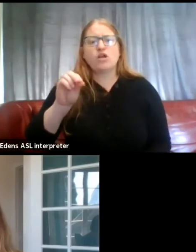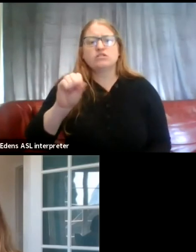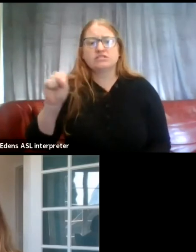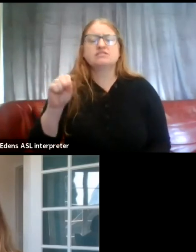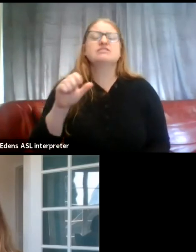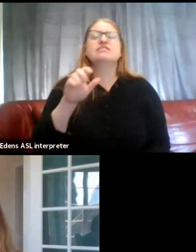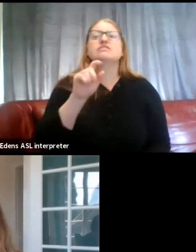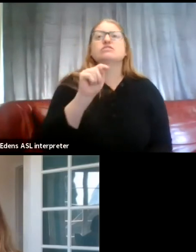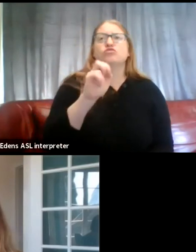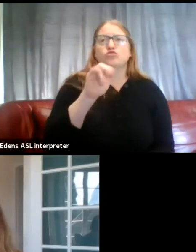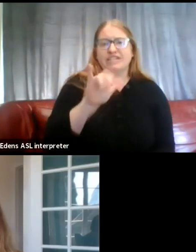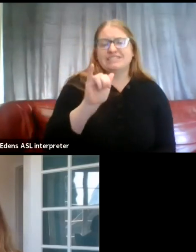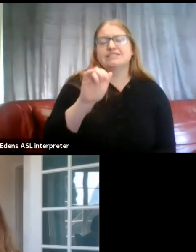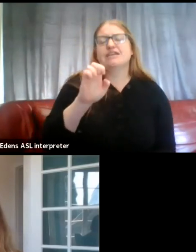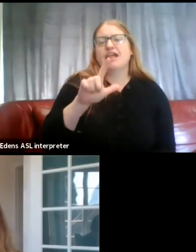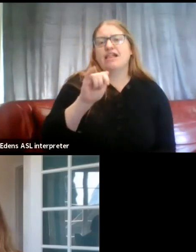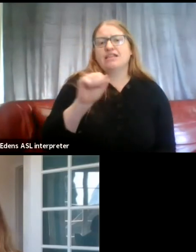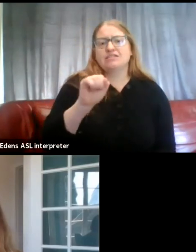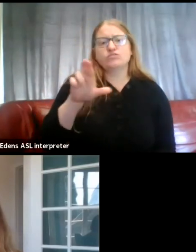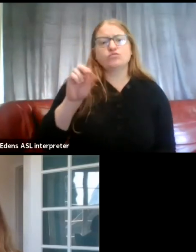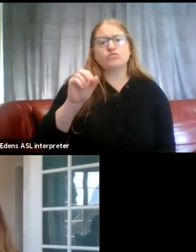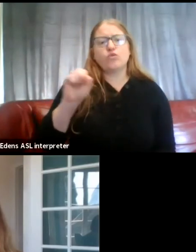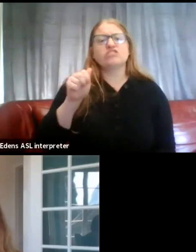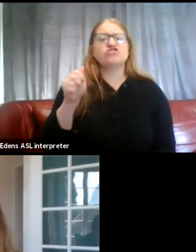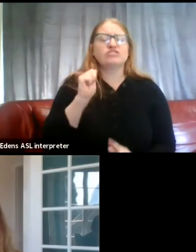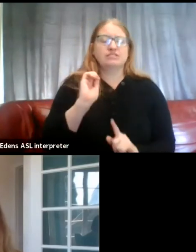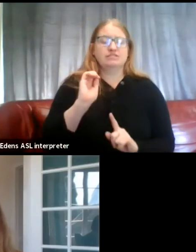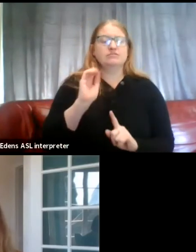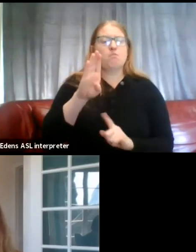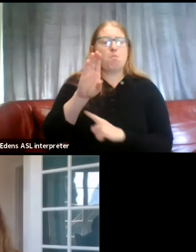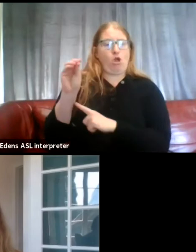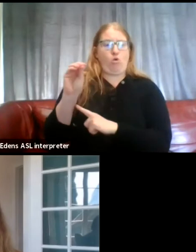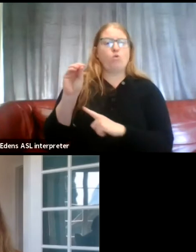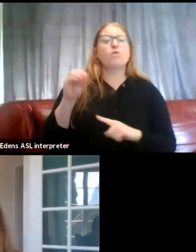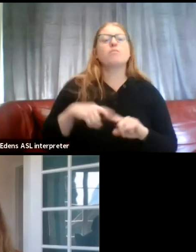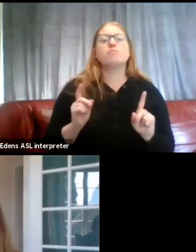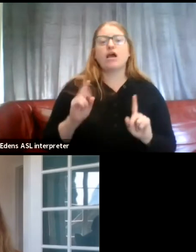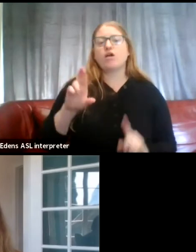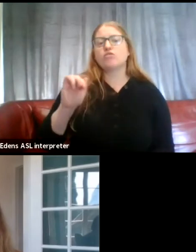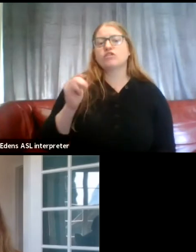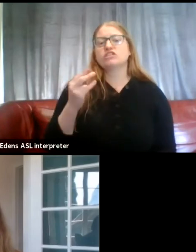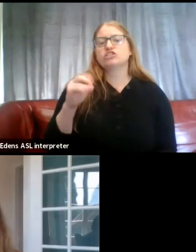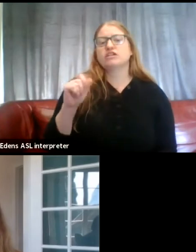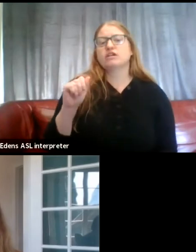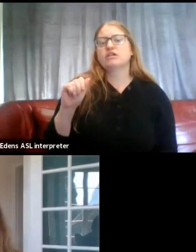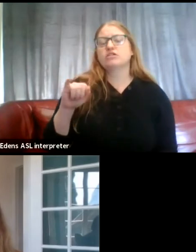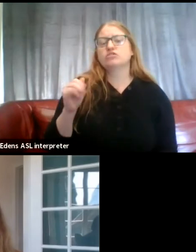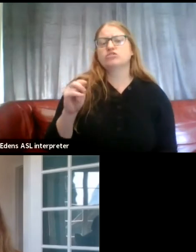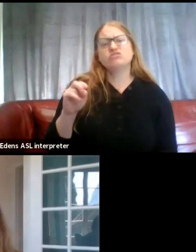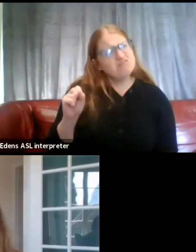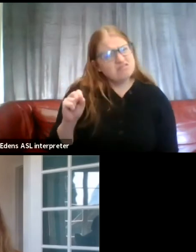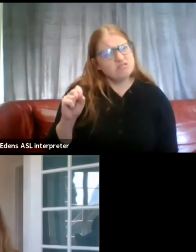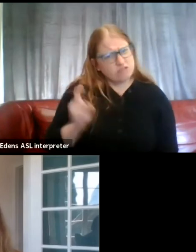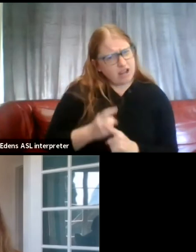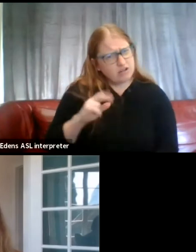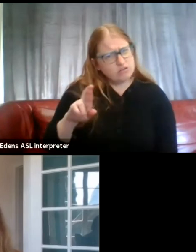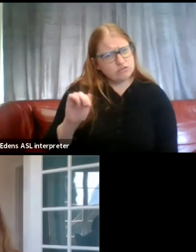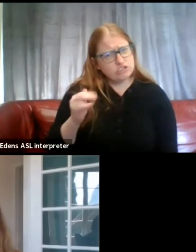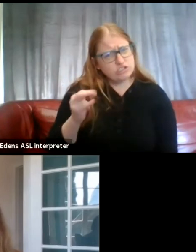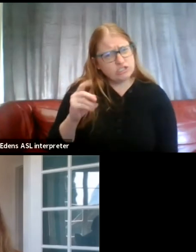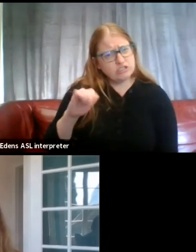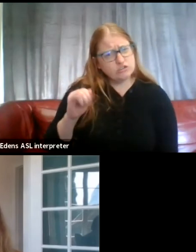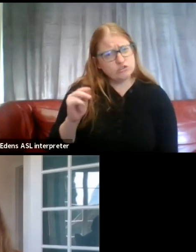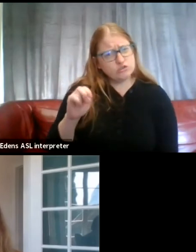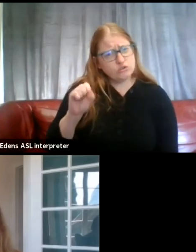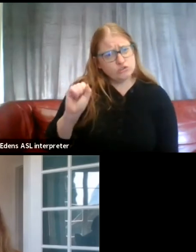Tracy Ellis Ross plays the main character, plays Bo, but Rashida Jones, isn't it Rashida Jones who plays her sister on the